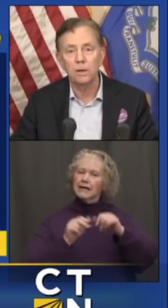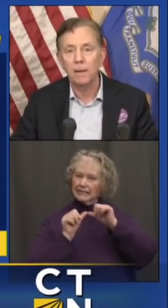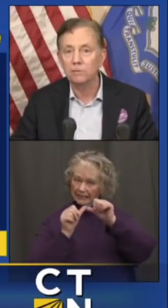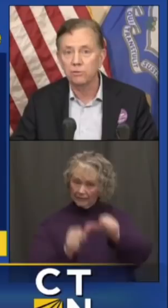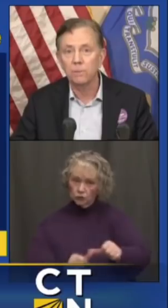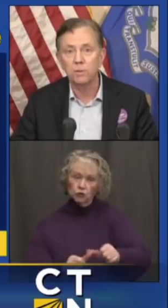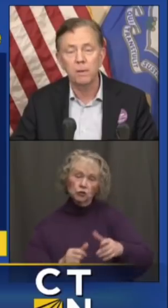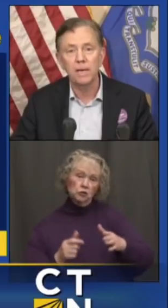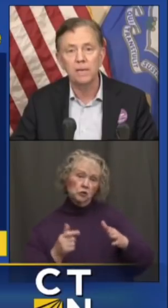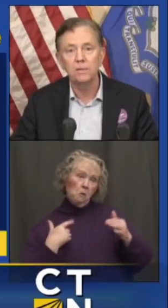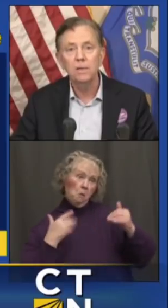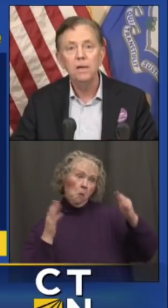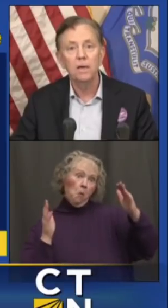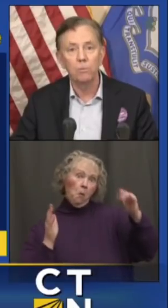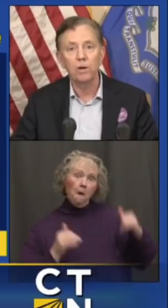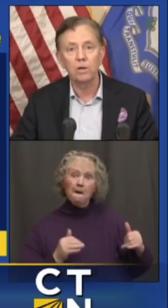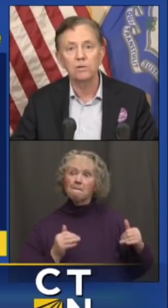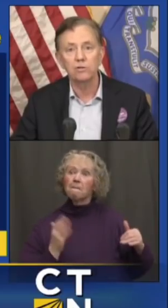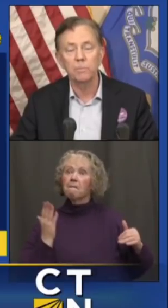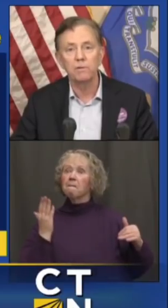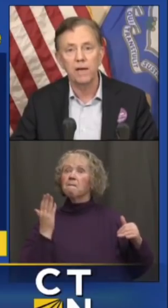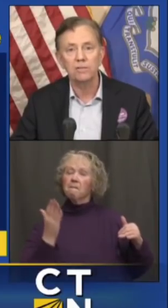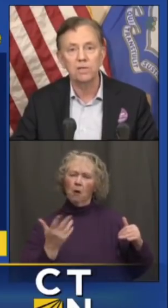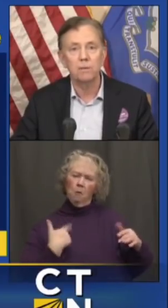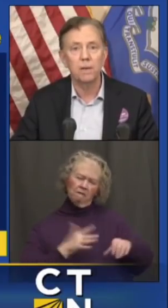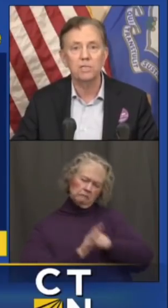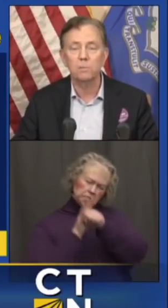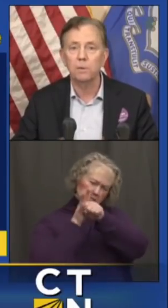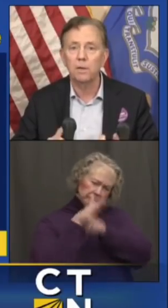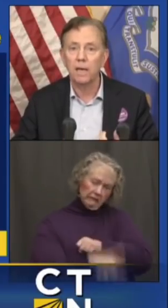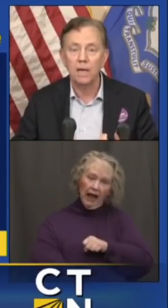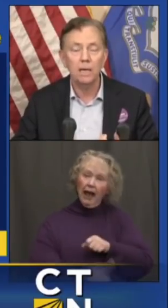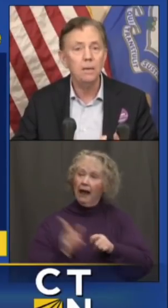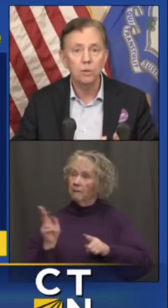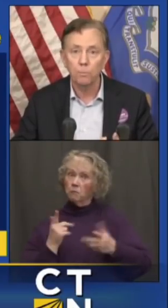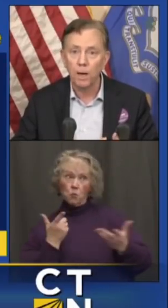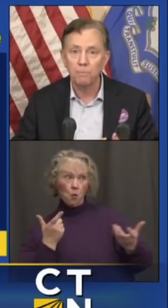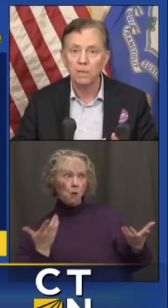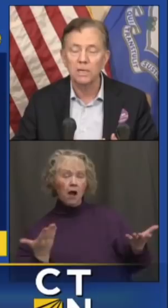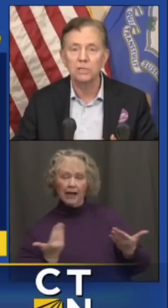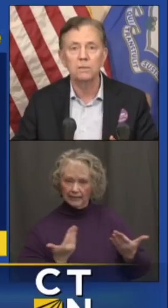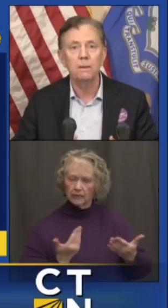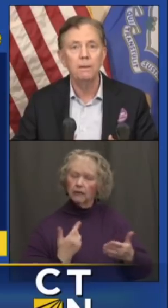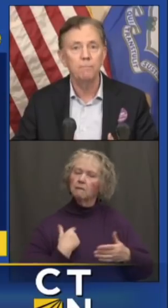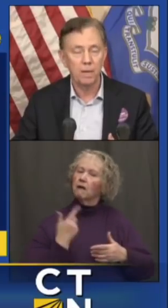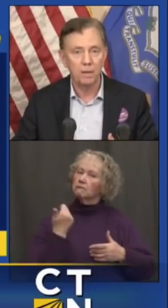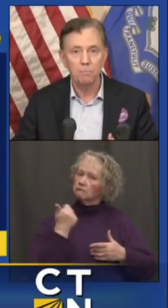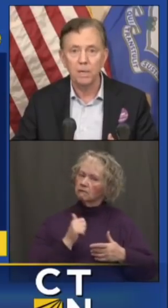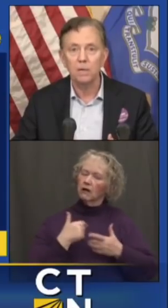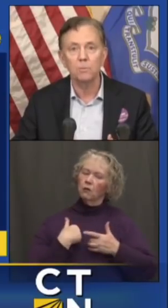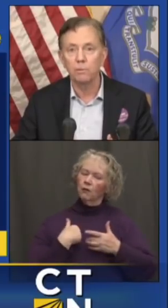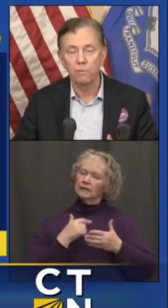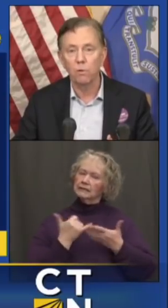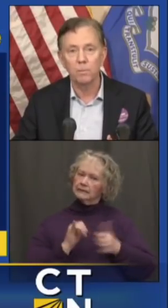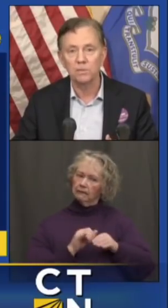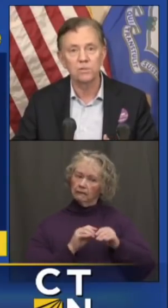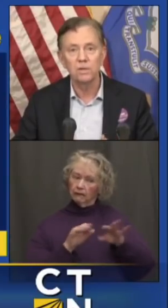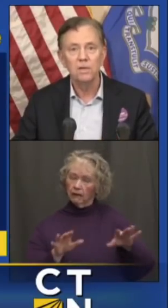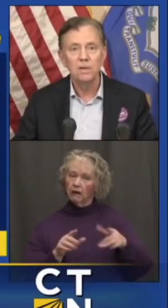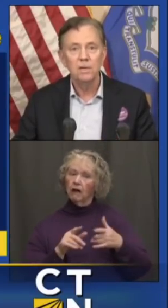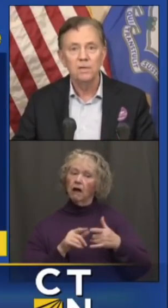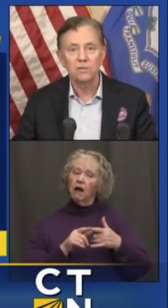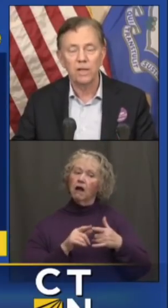could outstrip demand. And we're going to distribute vaccine based upon, A, your population, and B, your